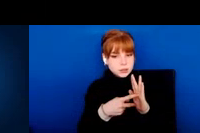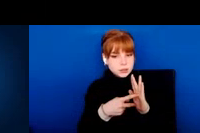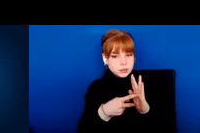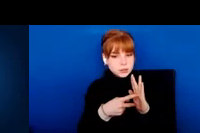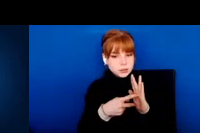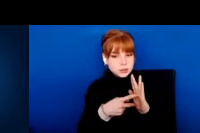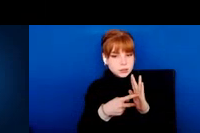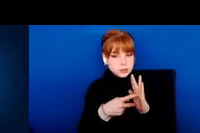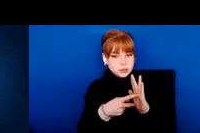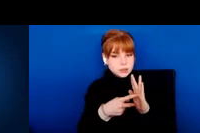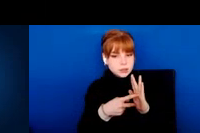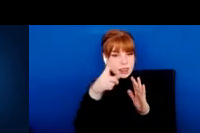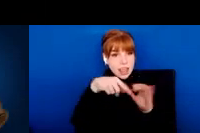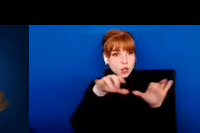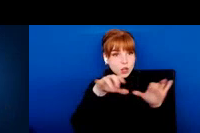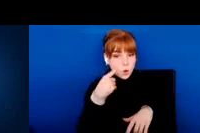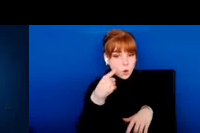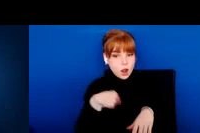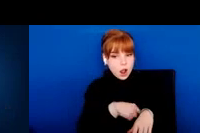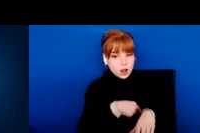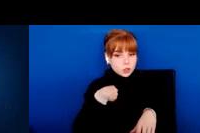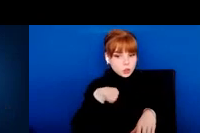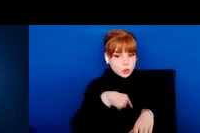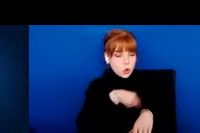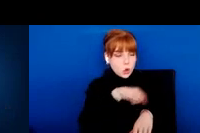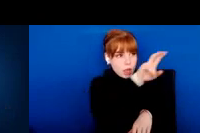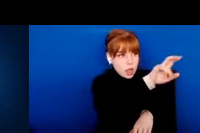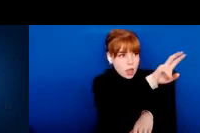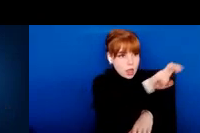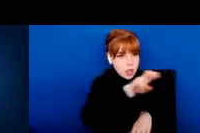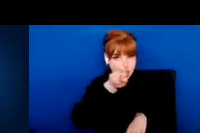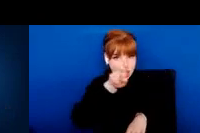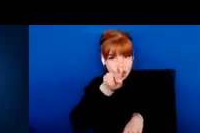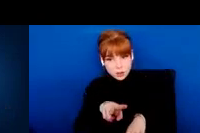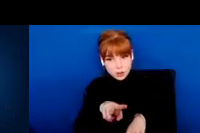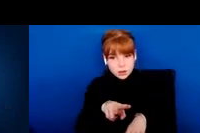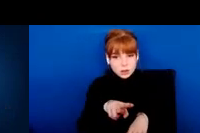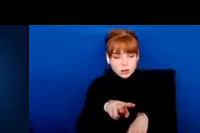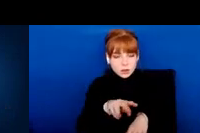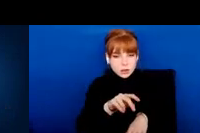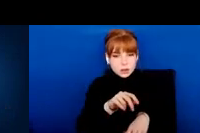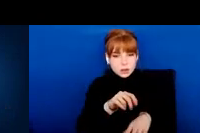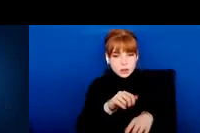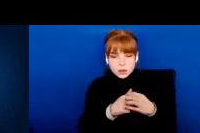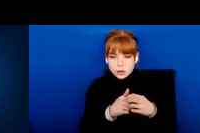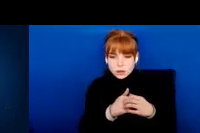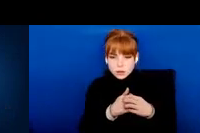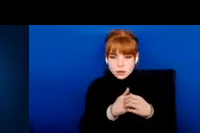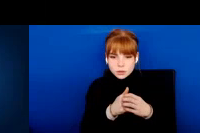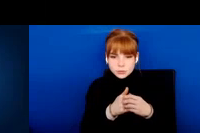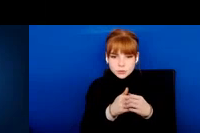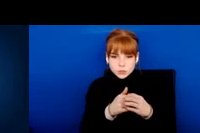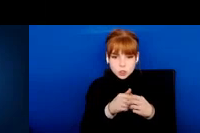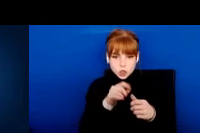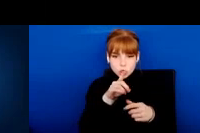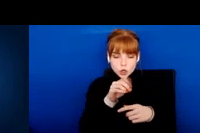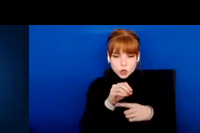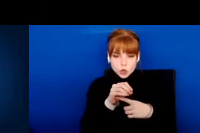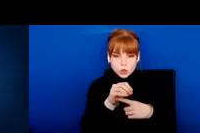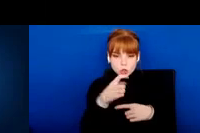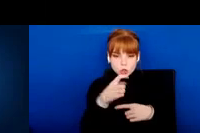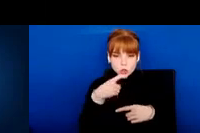we drag and drop, or we type in the name and it does that? Or should we rightfully expect the company to